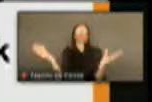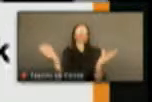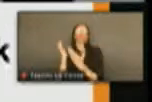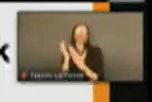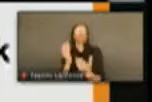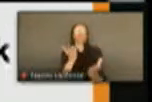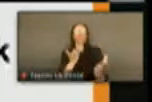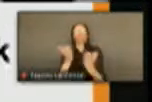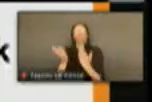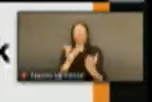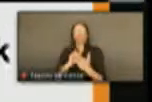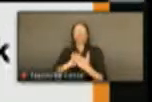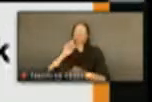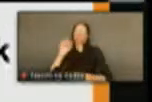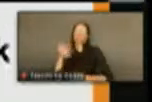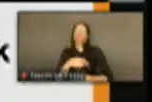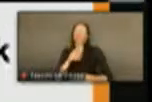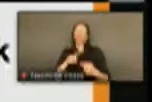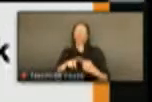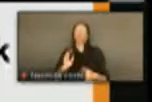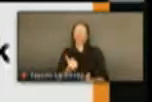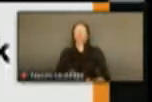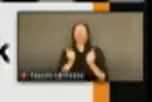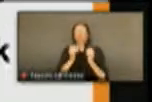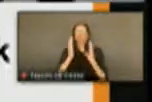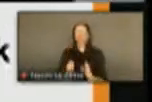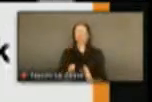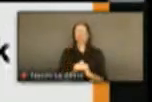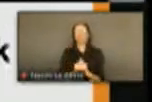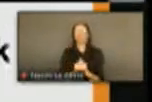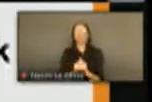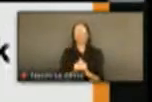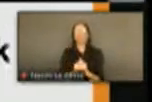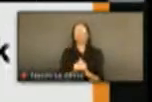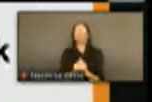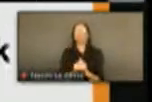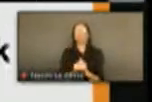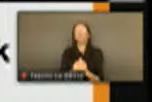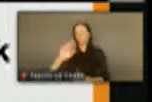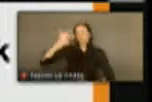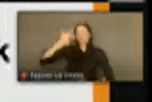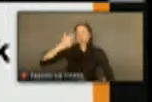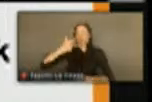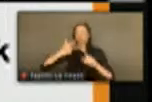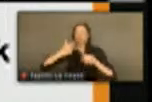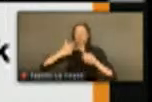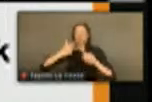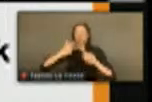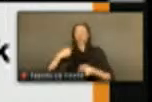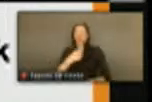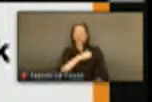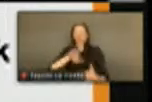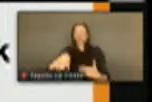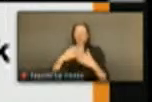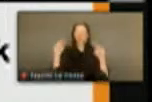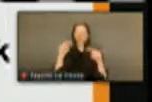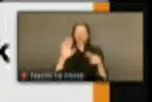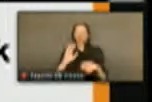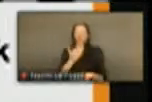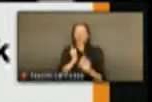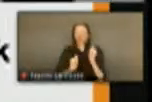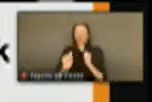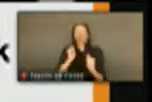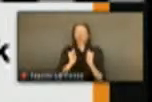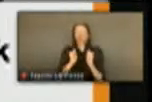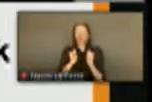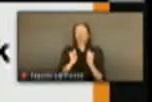residents. Third, we all monitor our performance in an ongoing manner. This helps